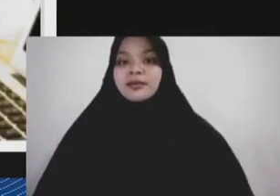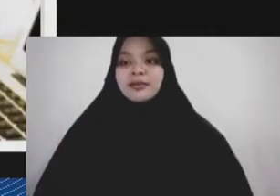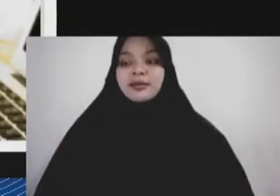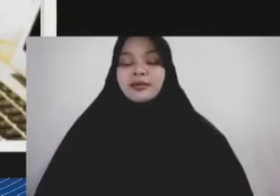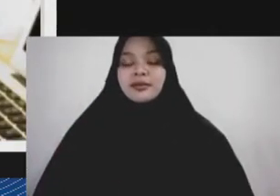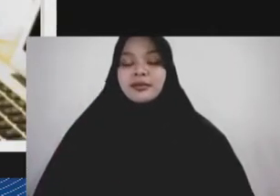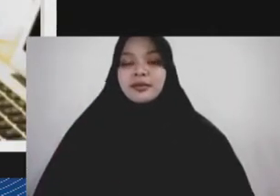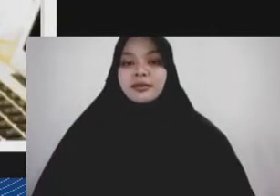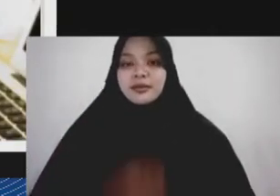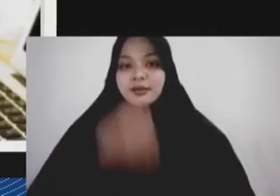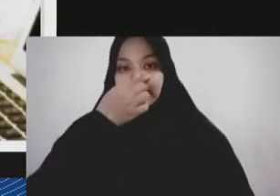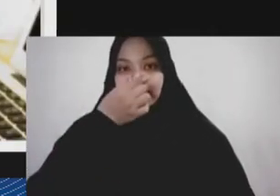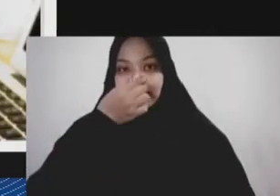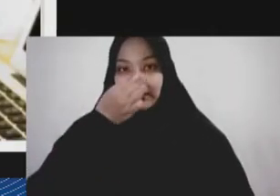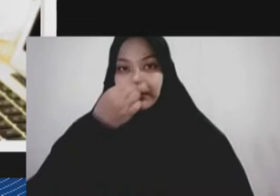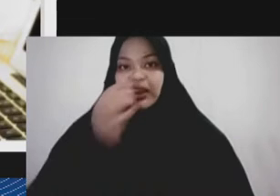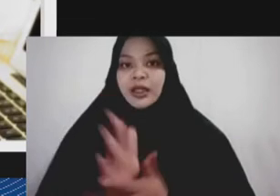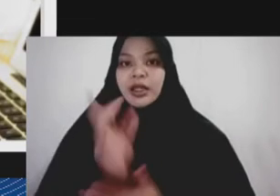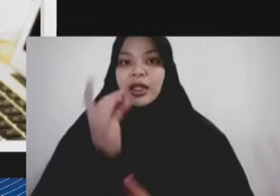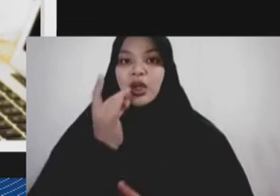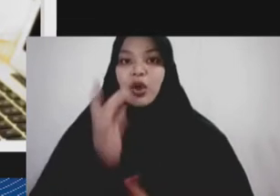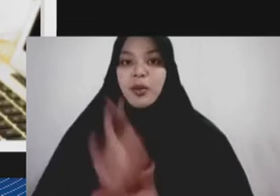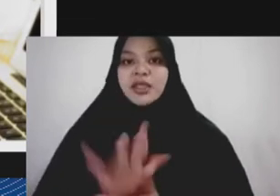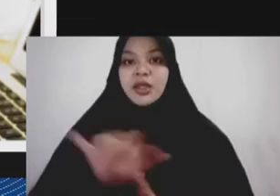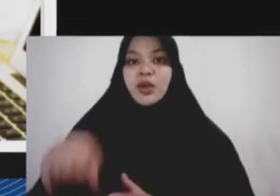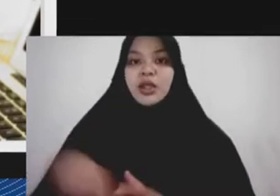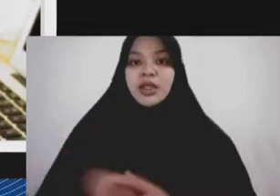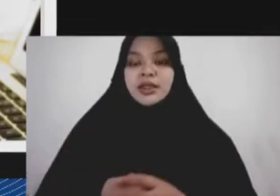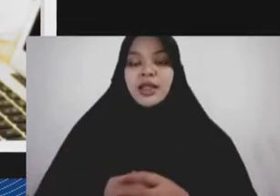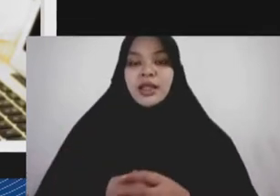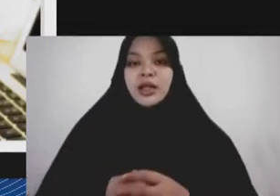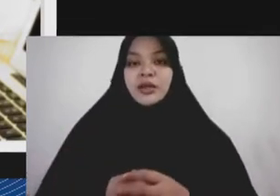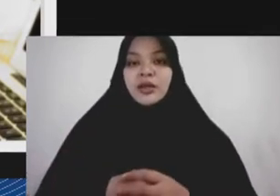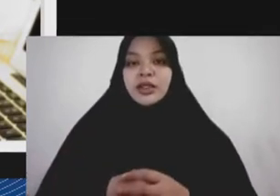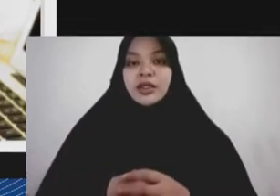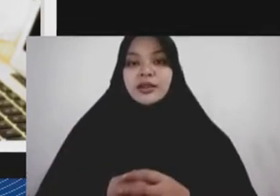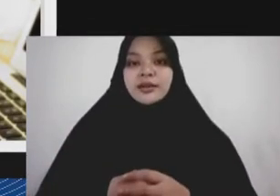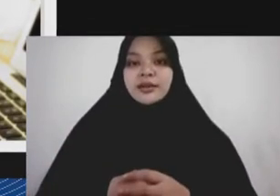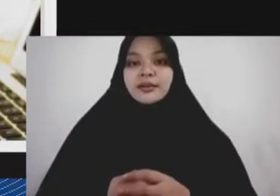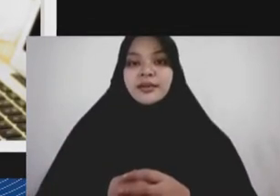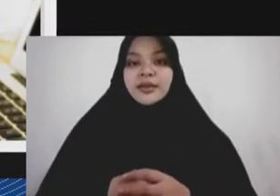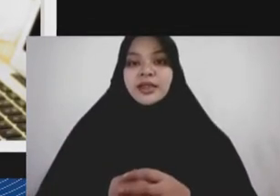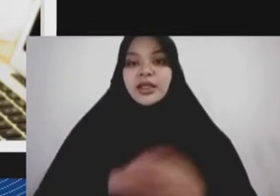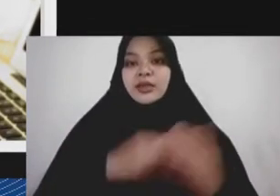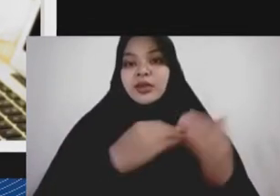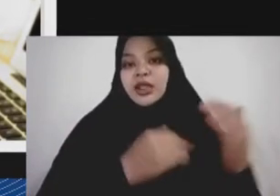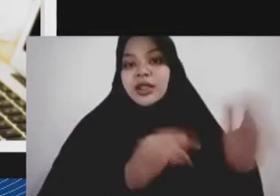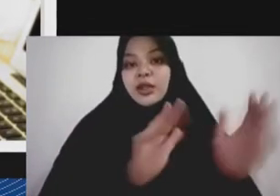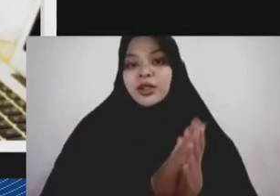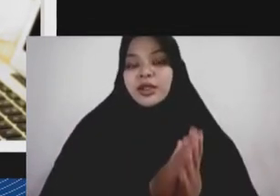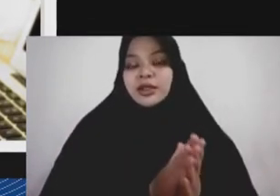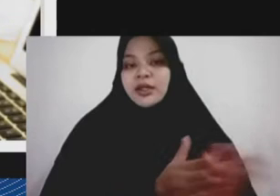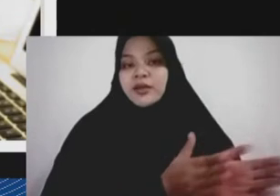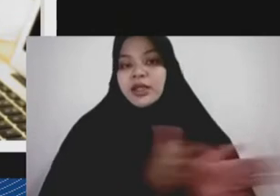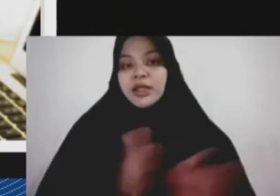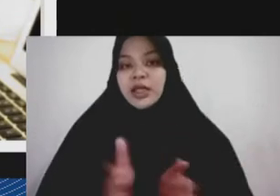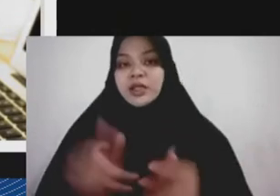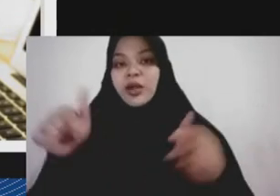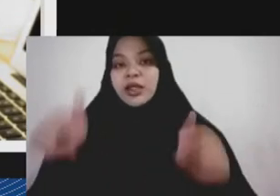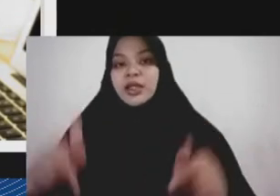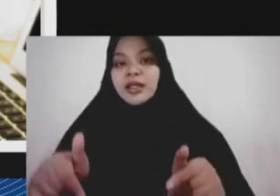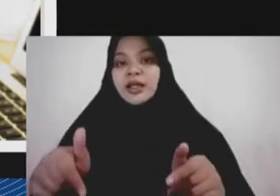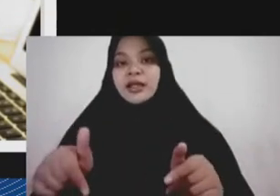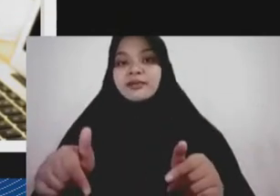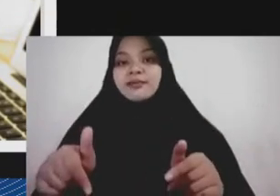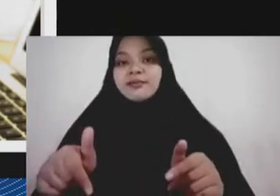Our recommendations also include some of the issues that were brought up by the previous speakers. This includes ensuring